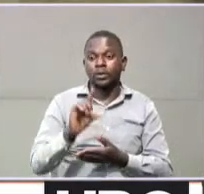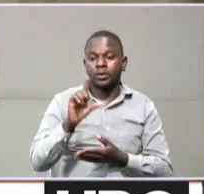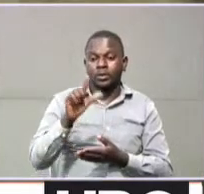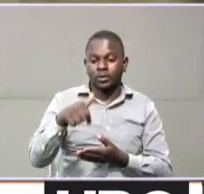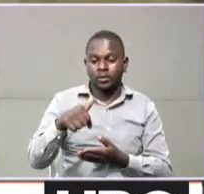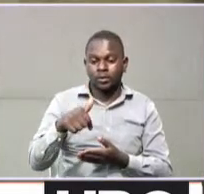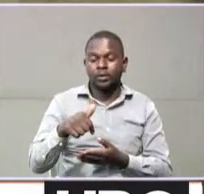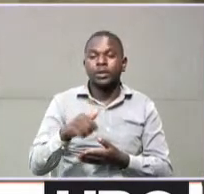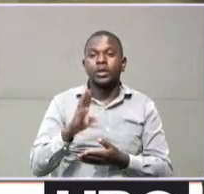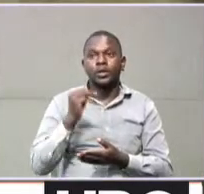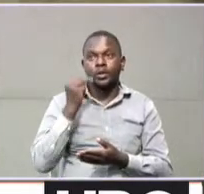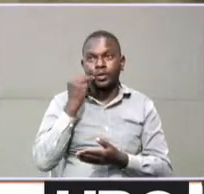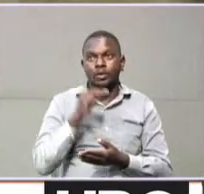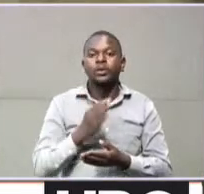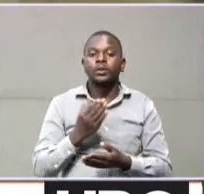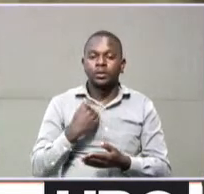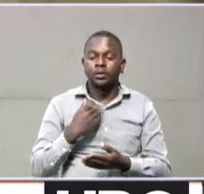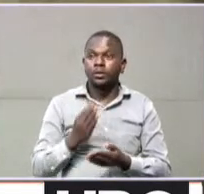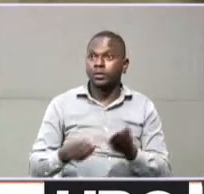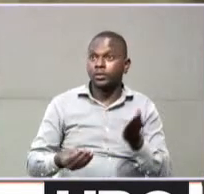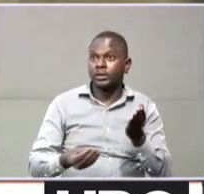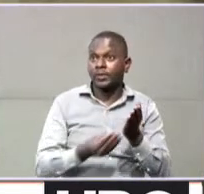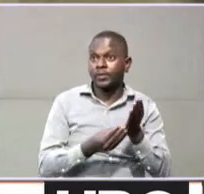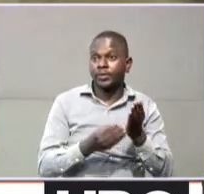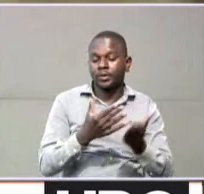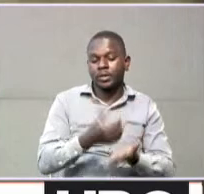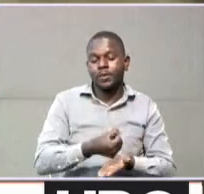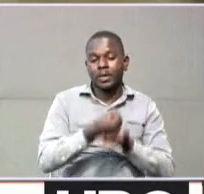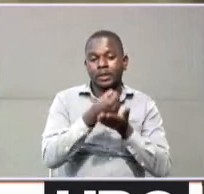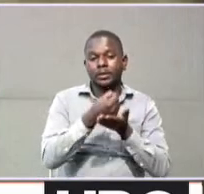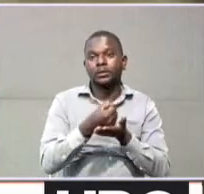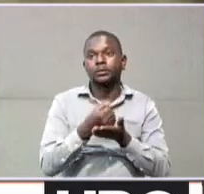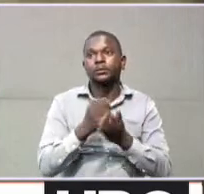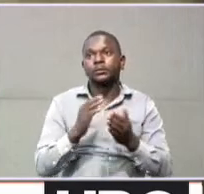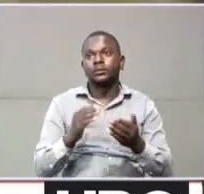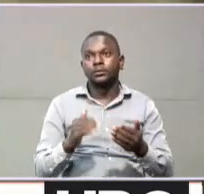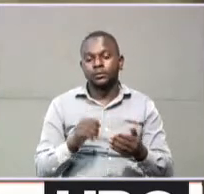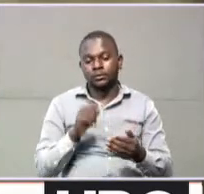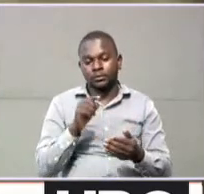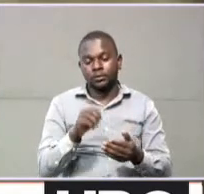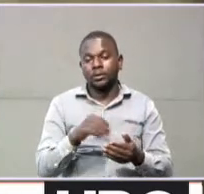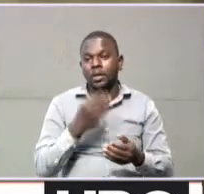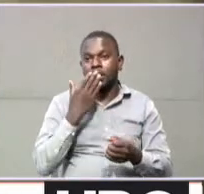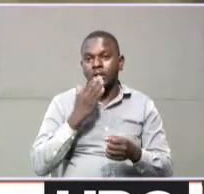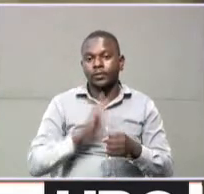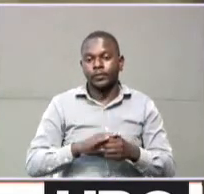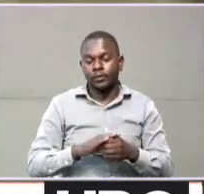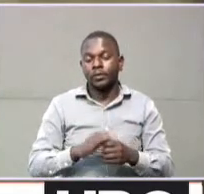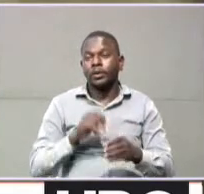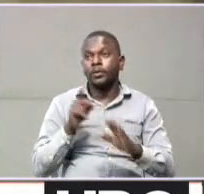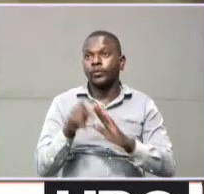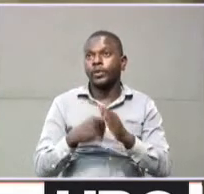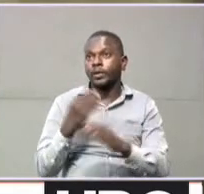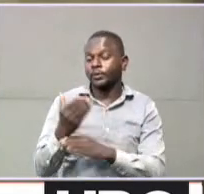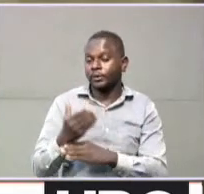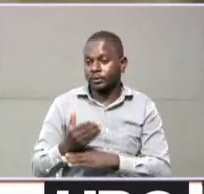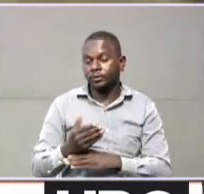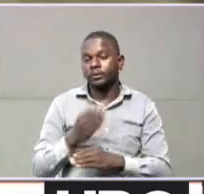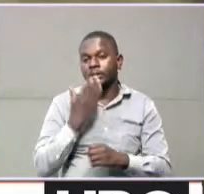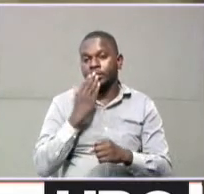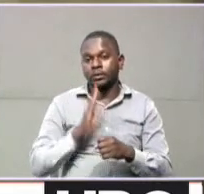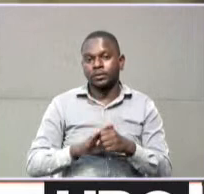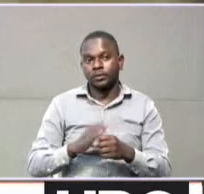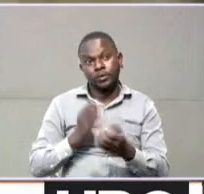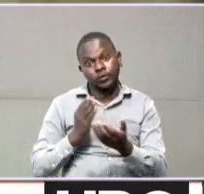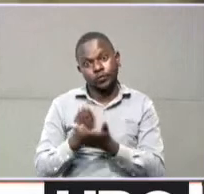million which would require supplementary and you had promised the prime minister had promised that indeed this